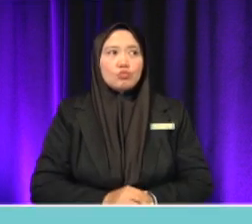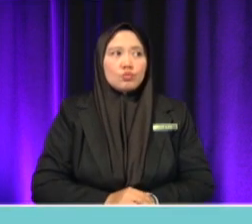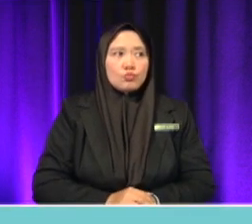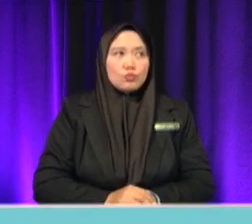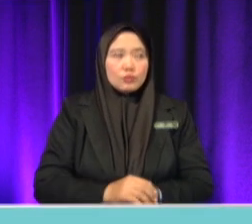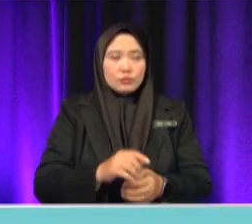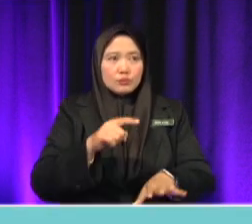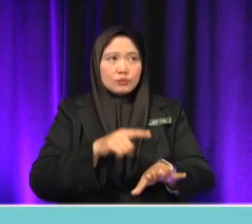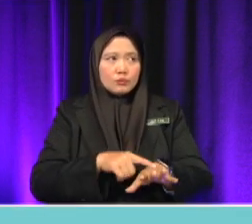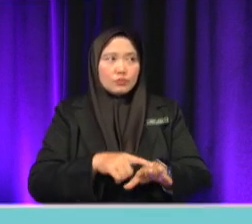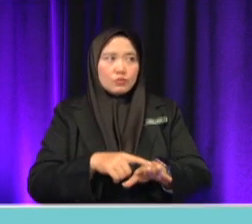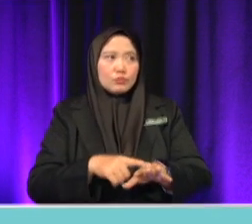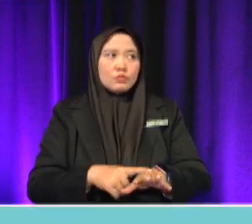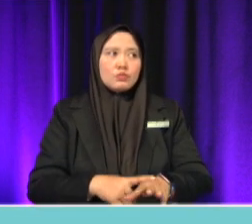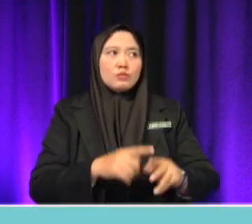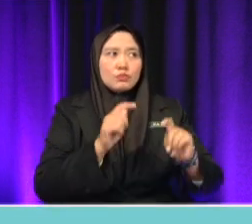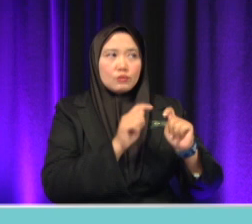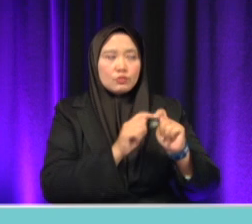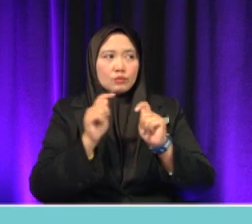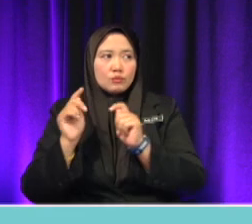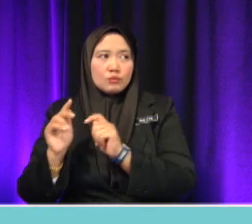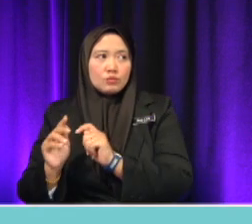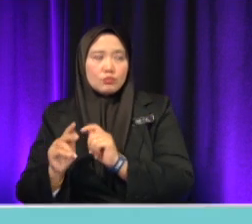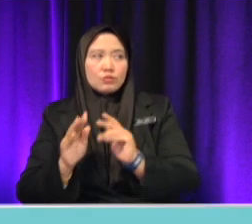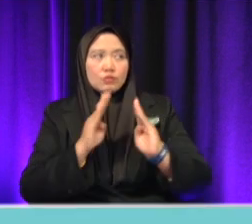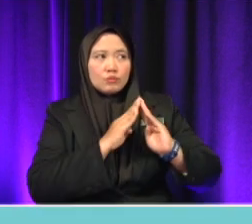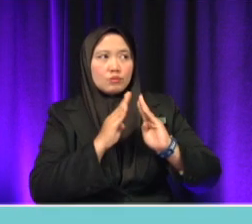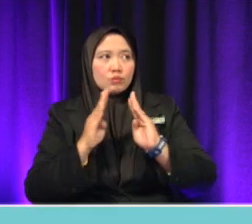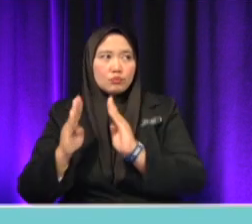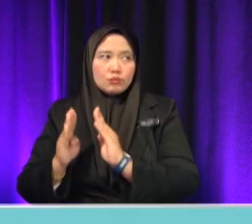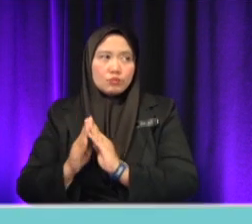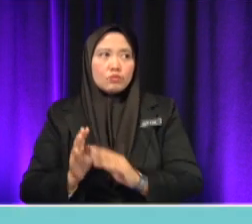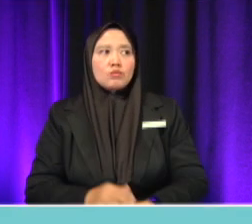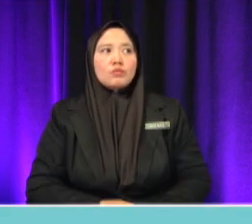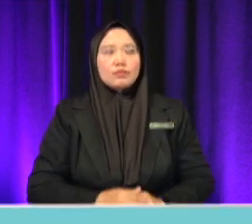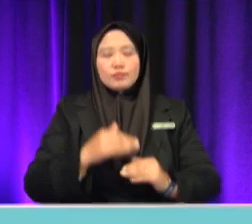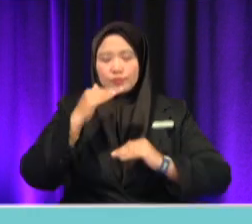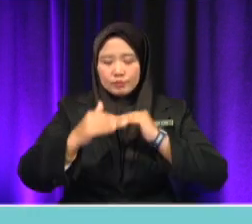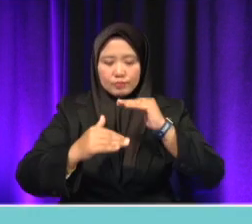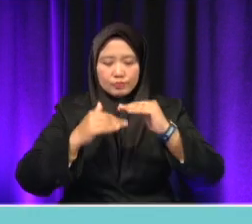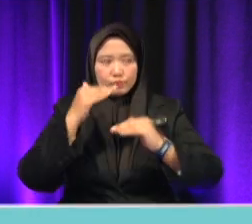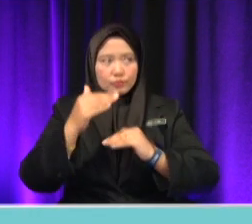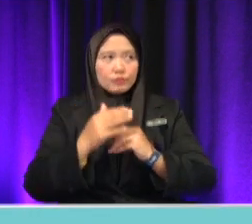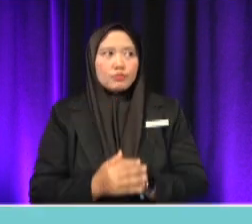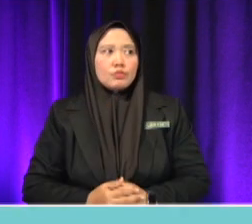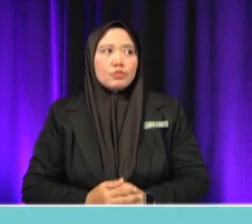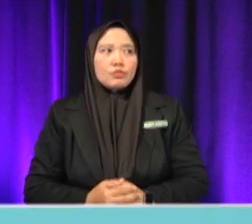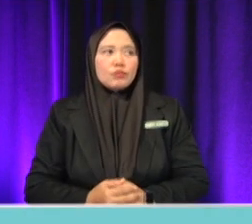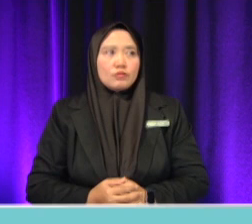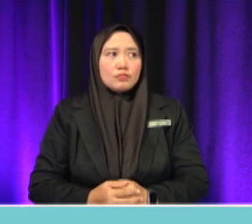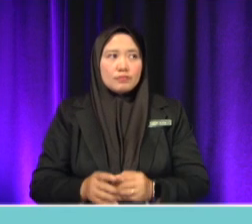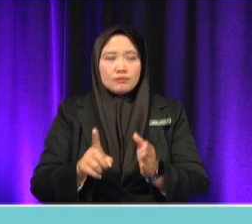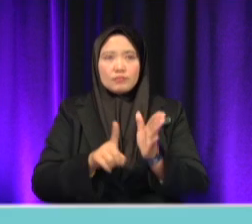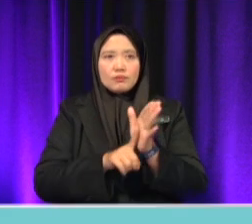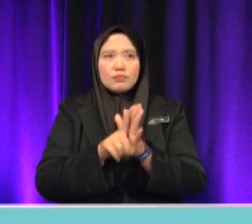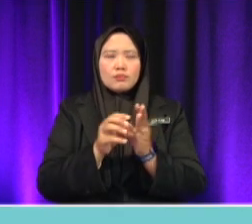raised more than $500,000. Now a young adult Hannah has spoken up for the homeless across Canada to hundreds of schools